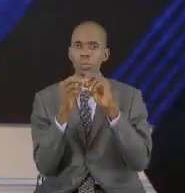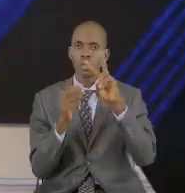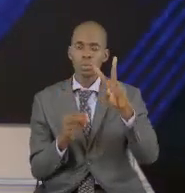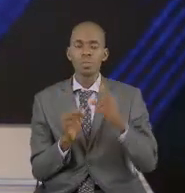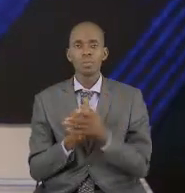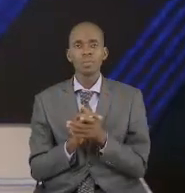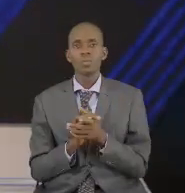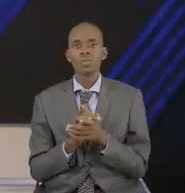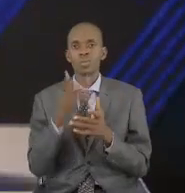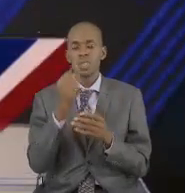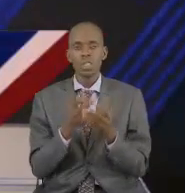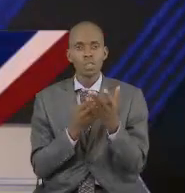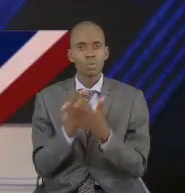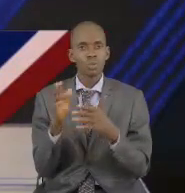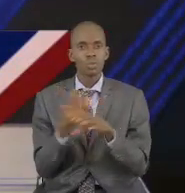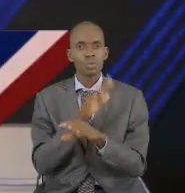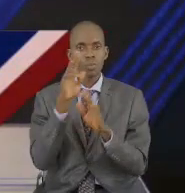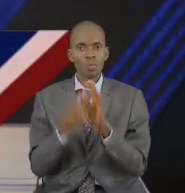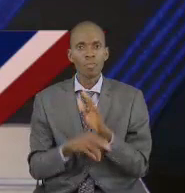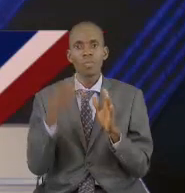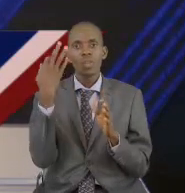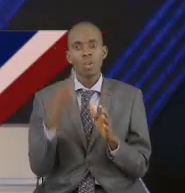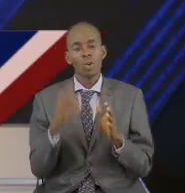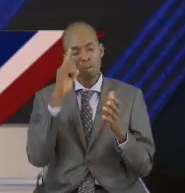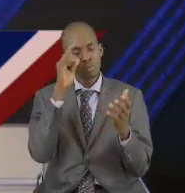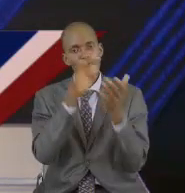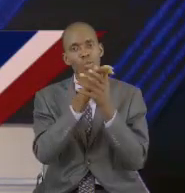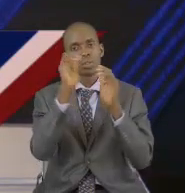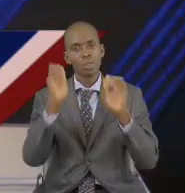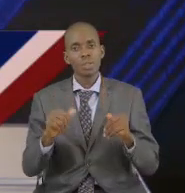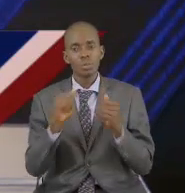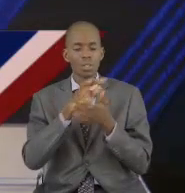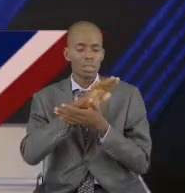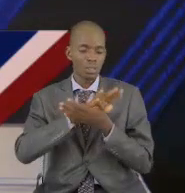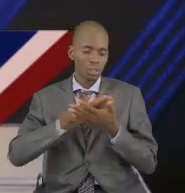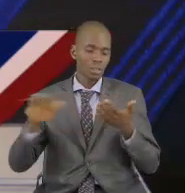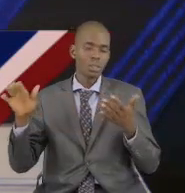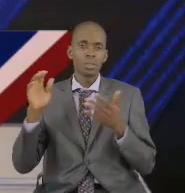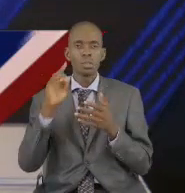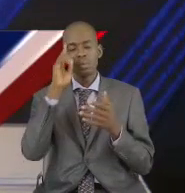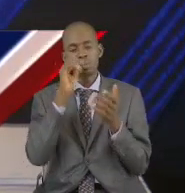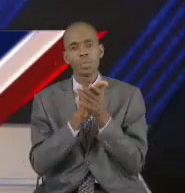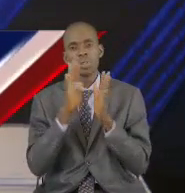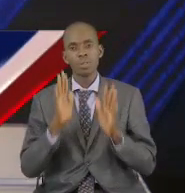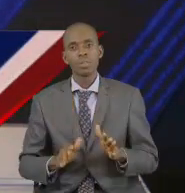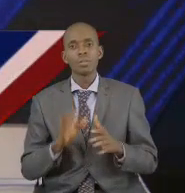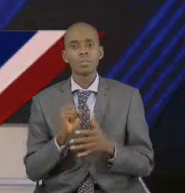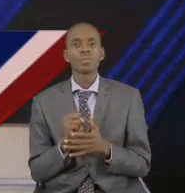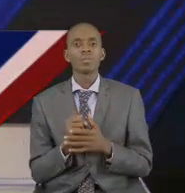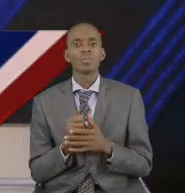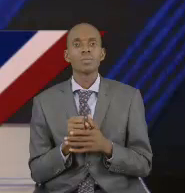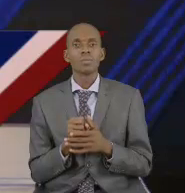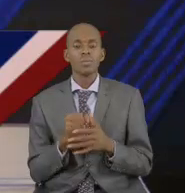the truthfulness of trustable, cleansed sage. It tells us